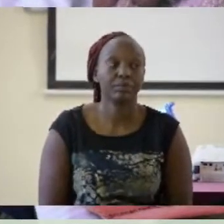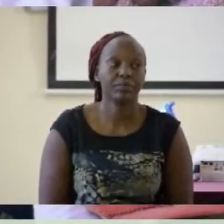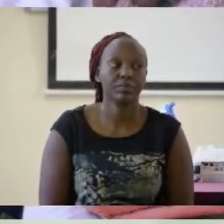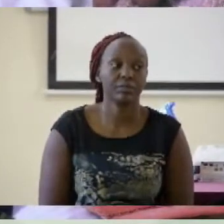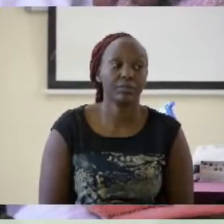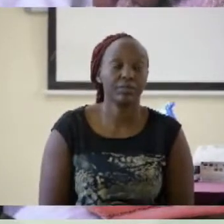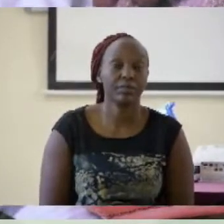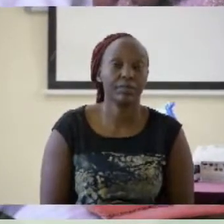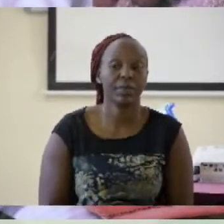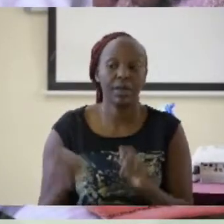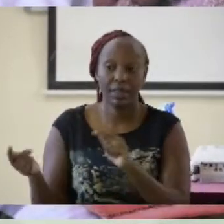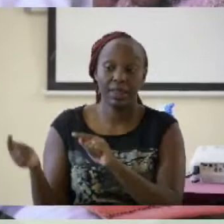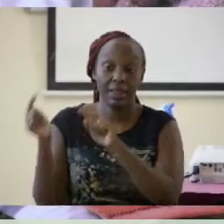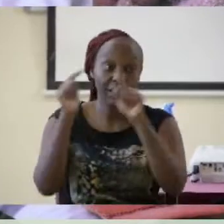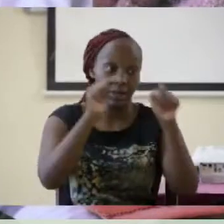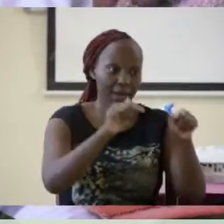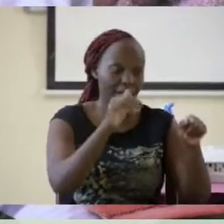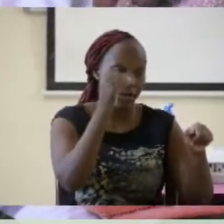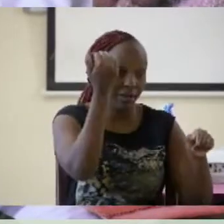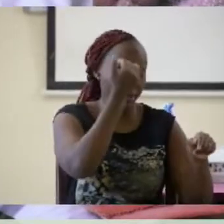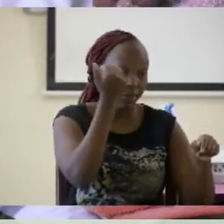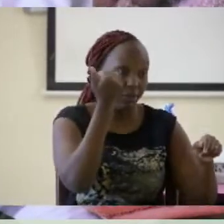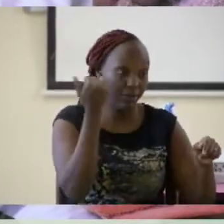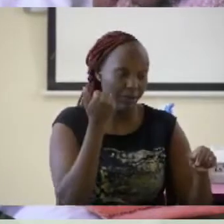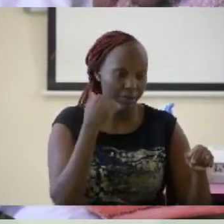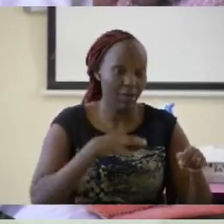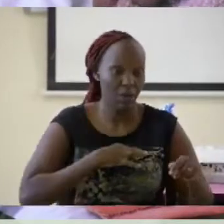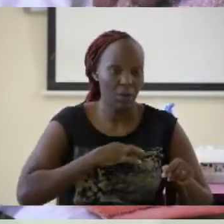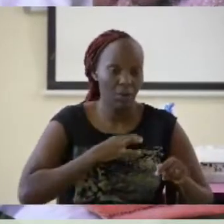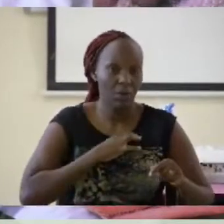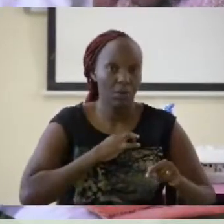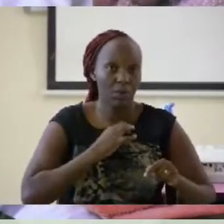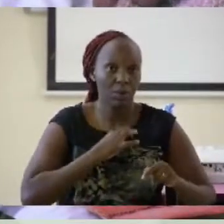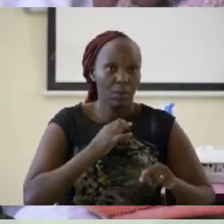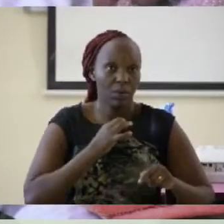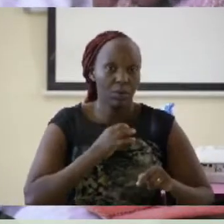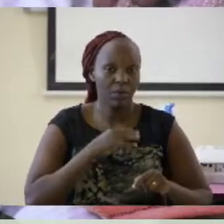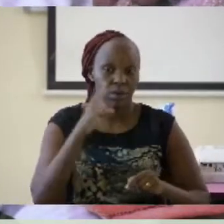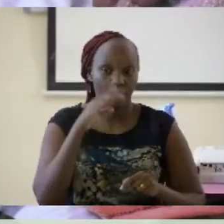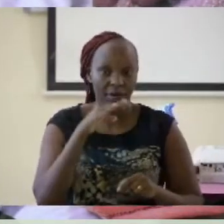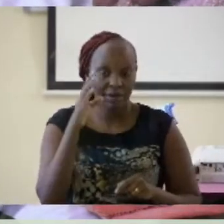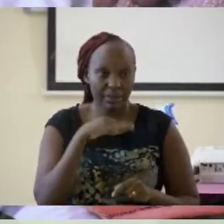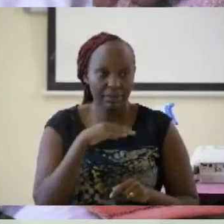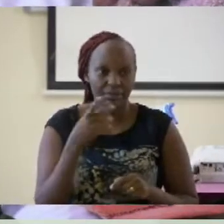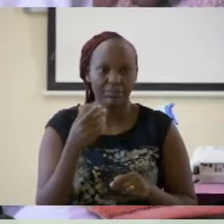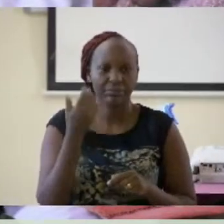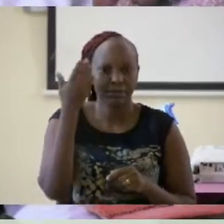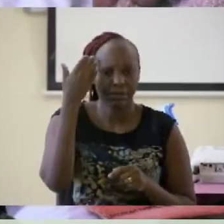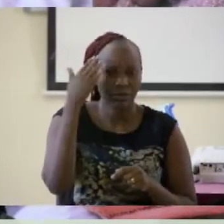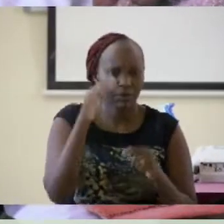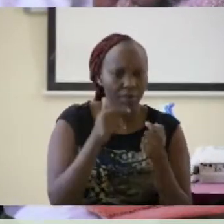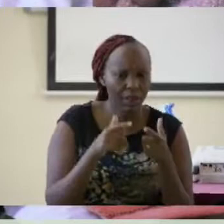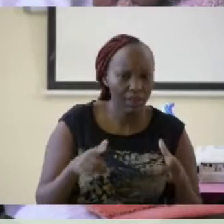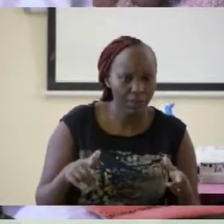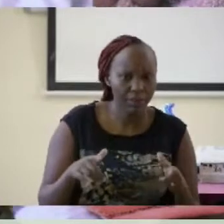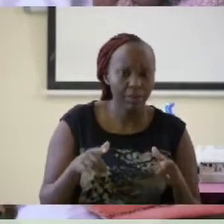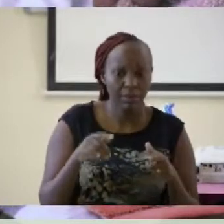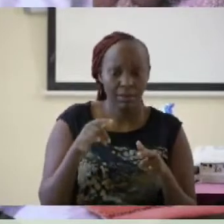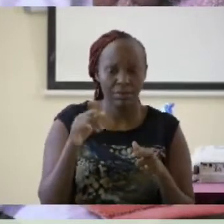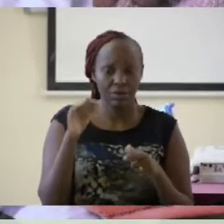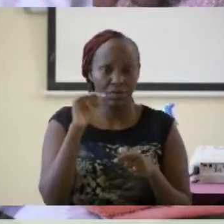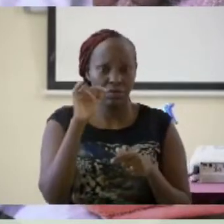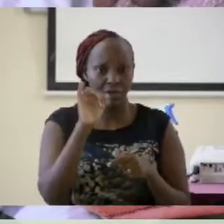They come to the court in dirty clothes. They don't know the language. And because of that